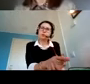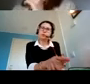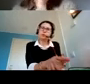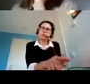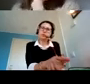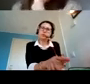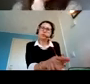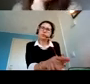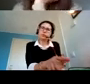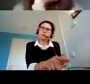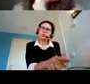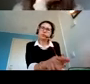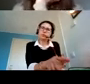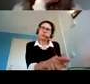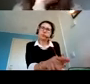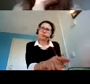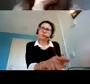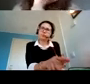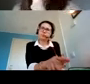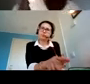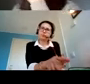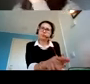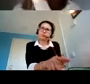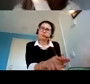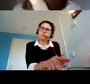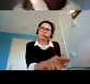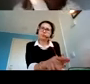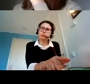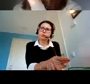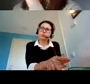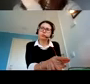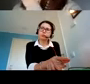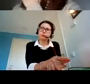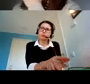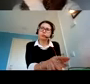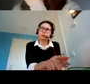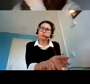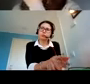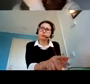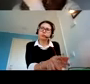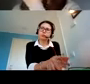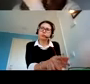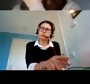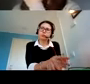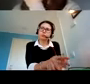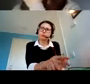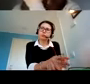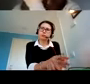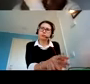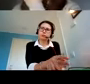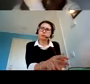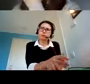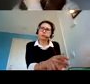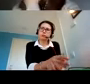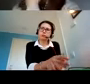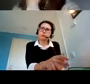2018. And actually, if you want to just hear from my remarks from this point of view, what is new and what is more